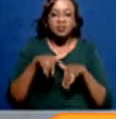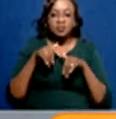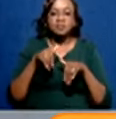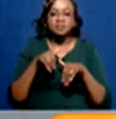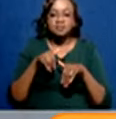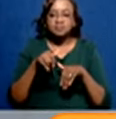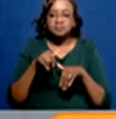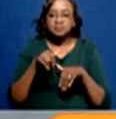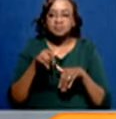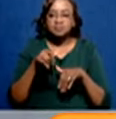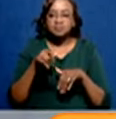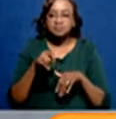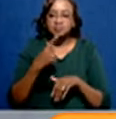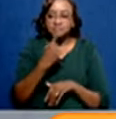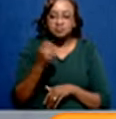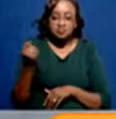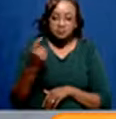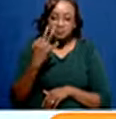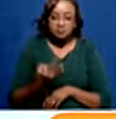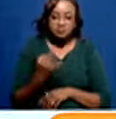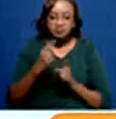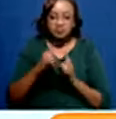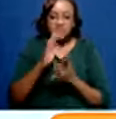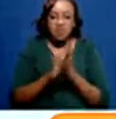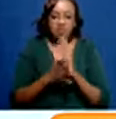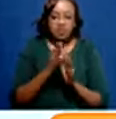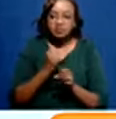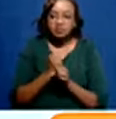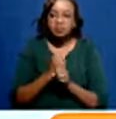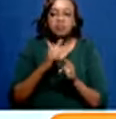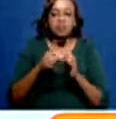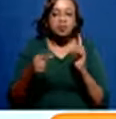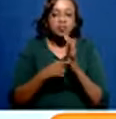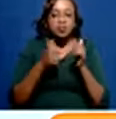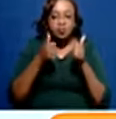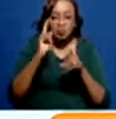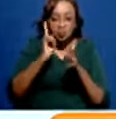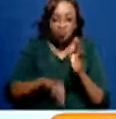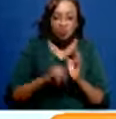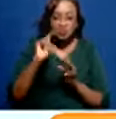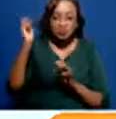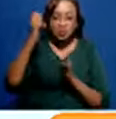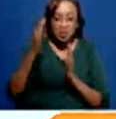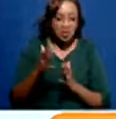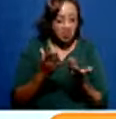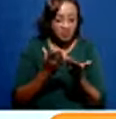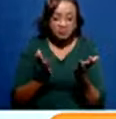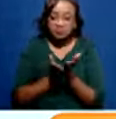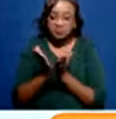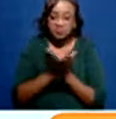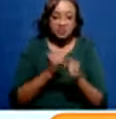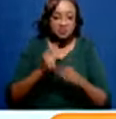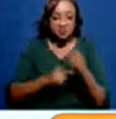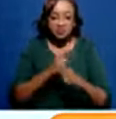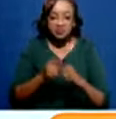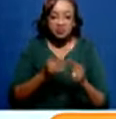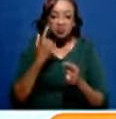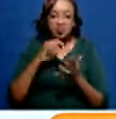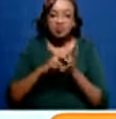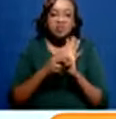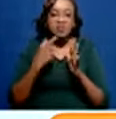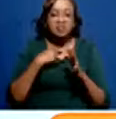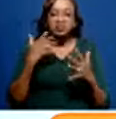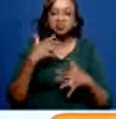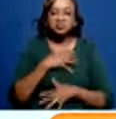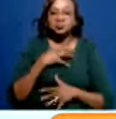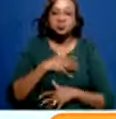as per the promise. The good thing for Kenyans is that at the moment services are still being provided. So I don't think there should be an absolute